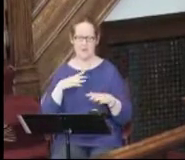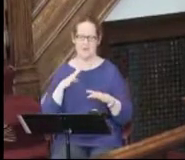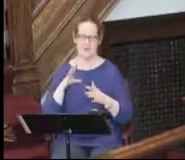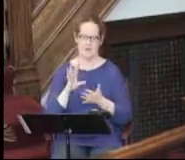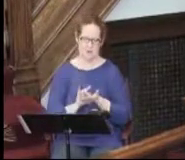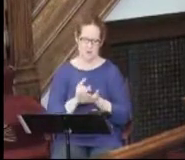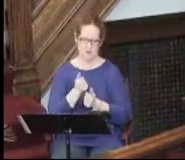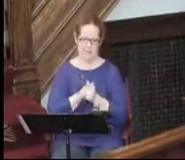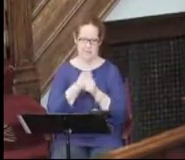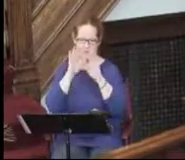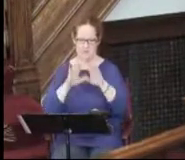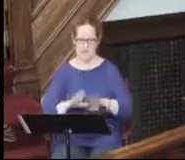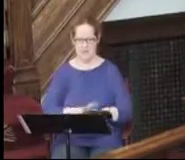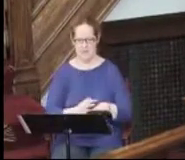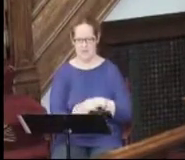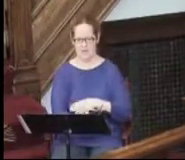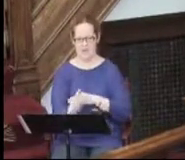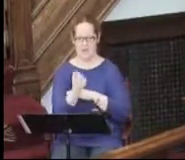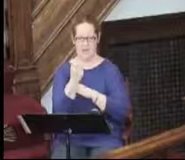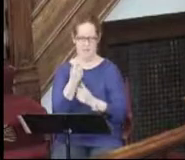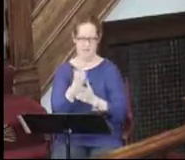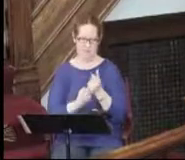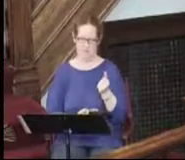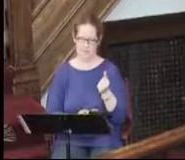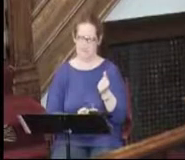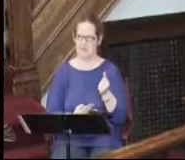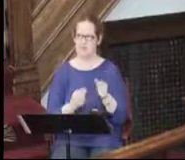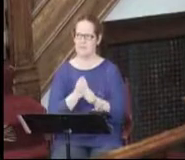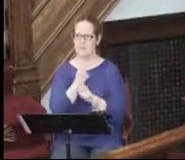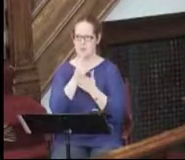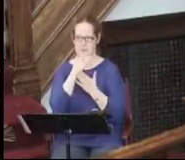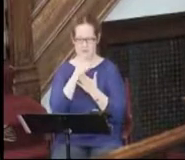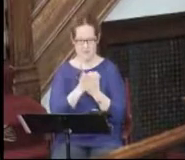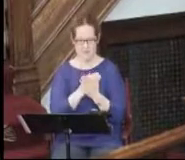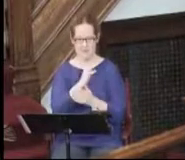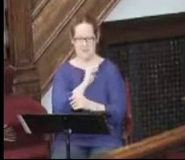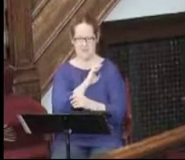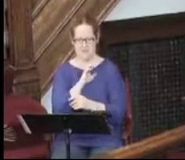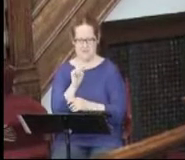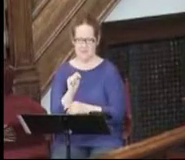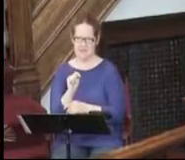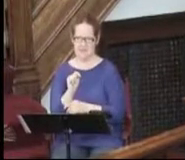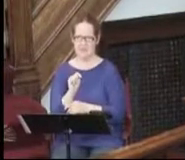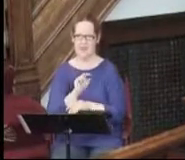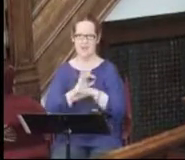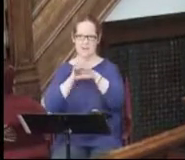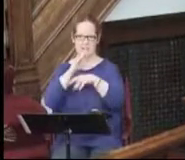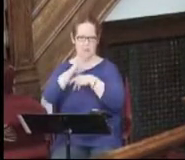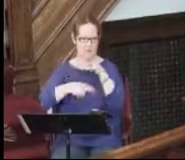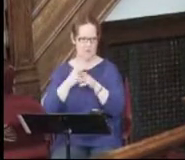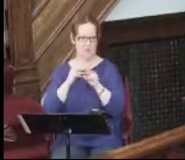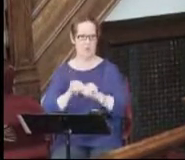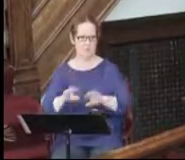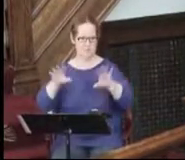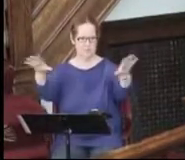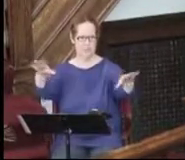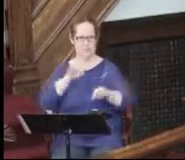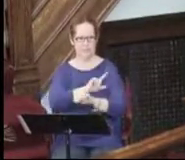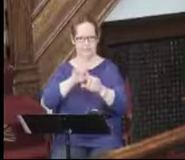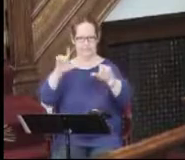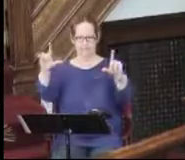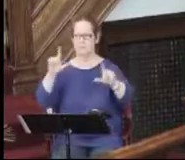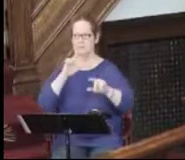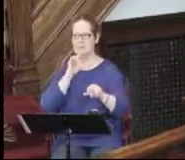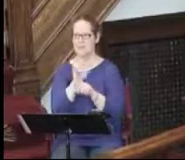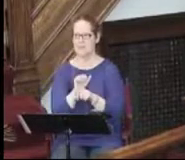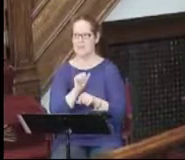Sunday service at 9 a.m. and 11, making sure the message of MCC Toronto reaches the world. He has often